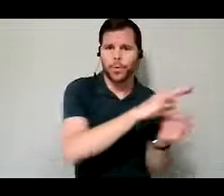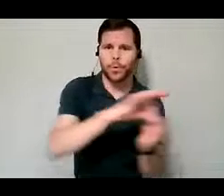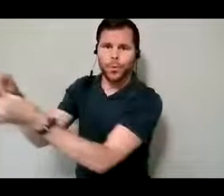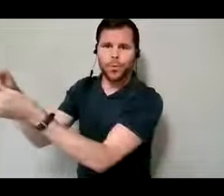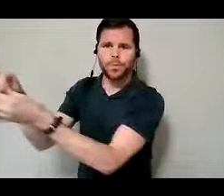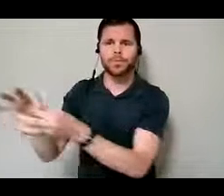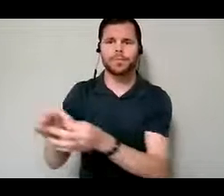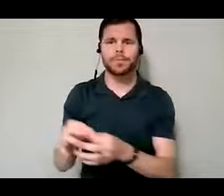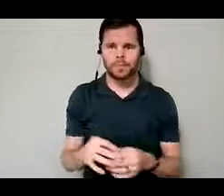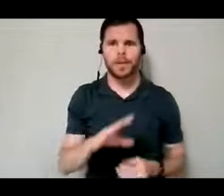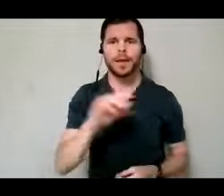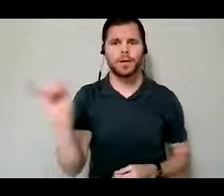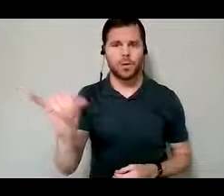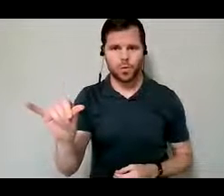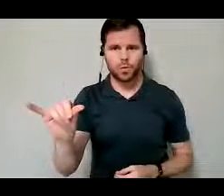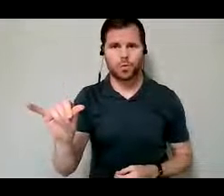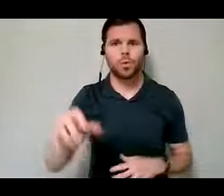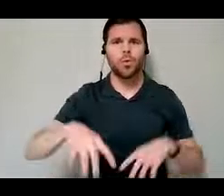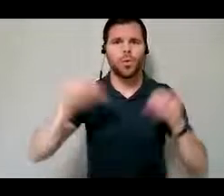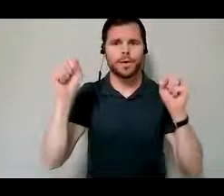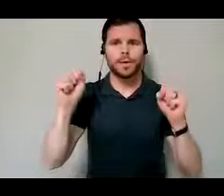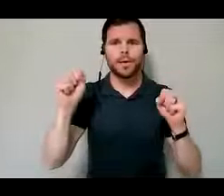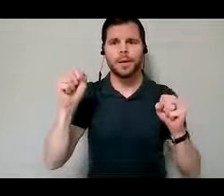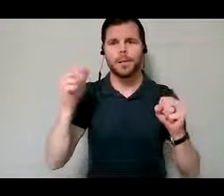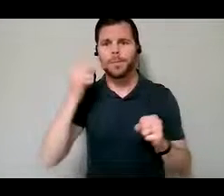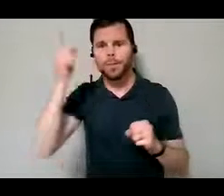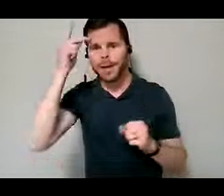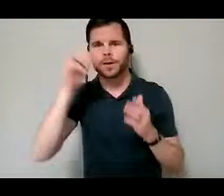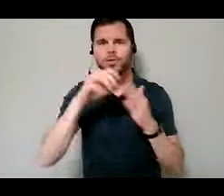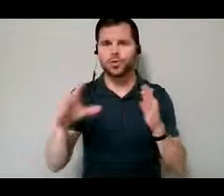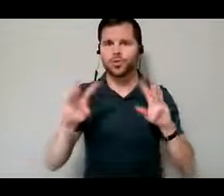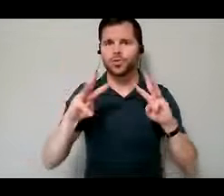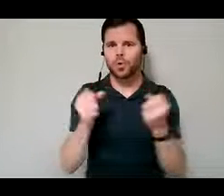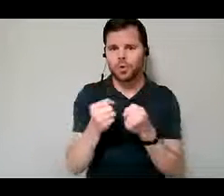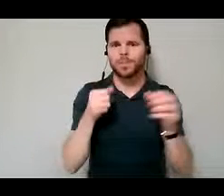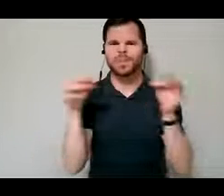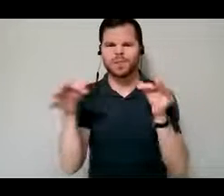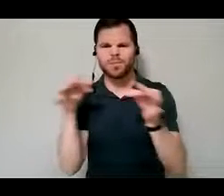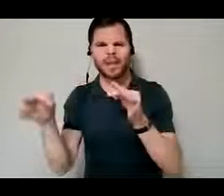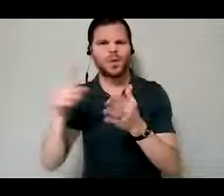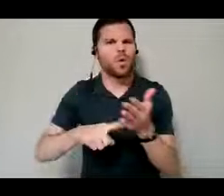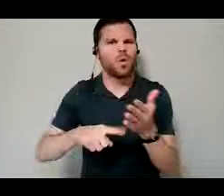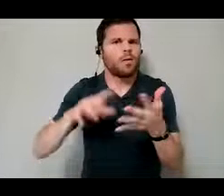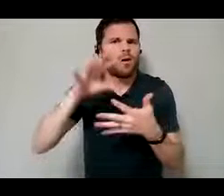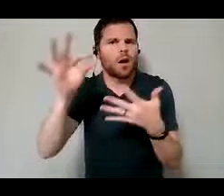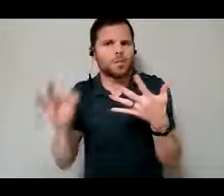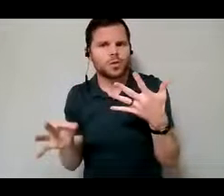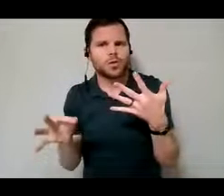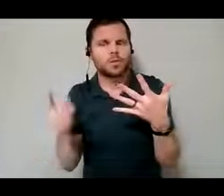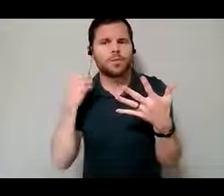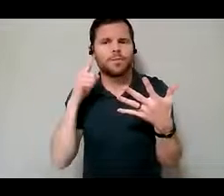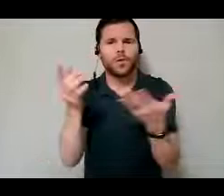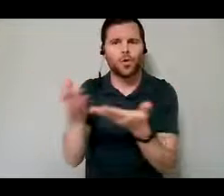level. And then we'll also be hosting some parent and student workshops to do the same, to explain, you know, what are the pathway options that are available for